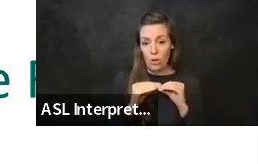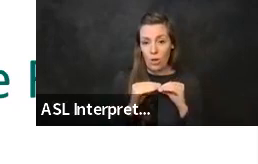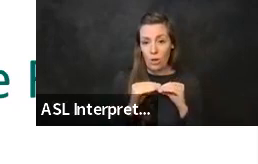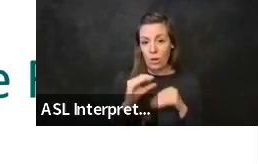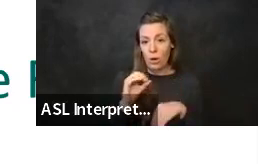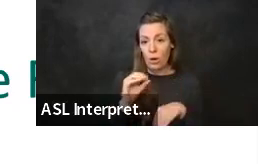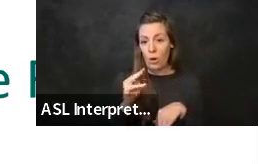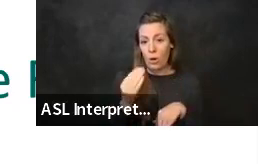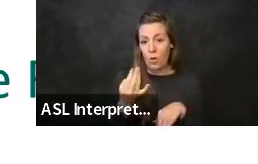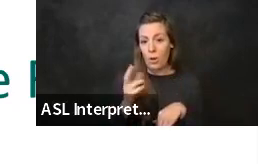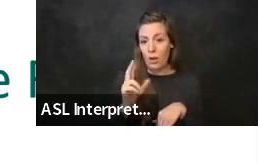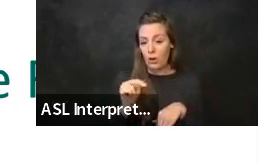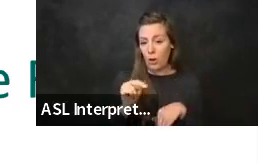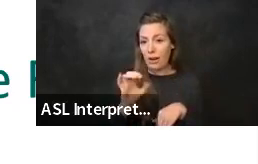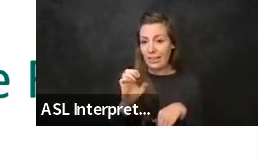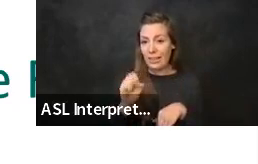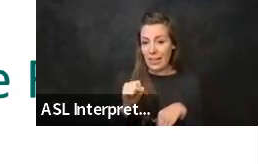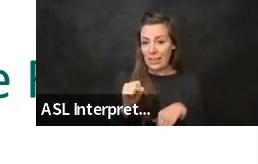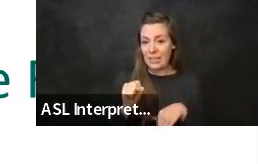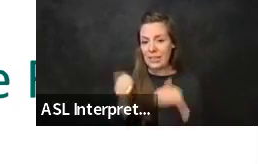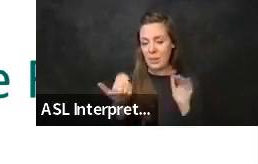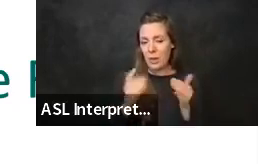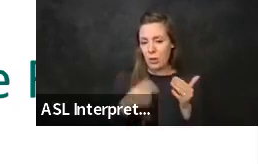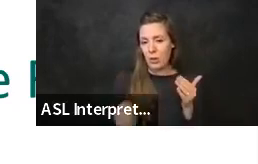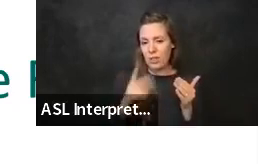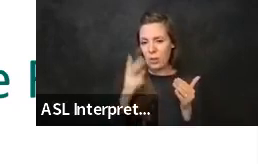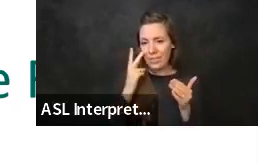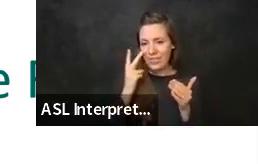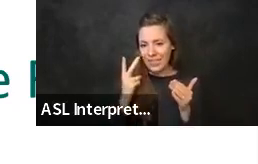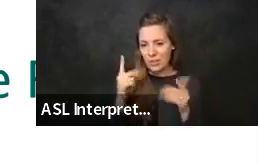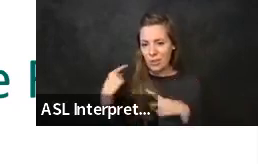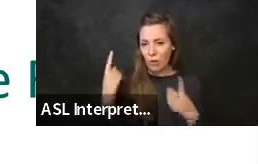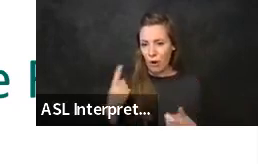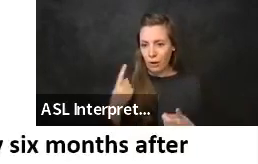Omicron cases than those that have been sequenced.